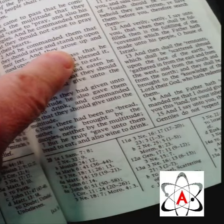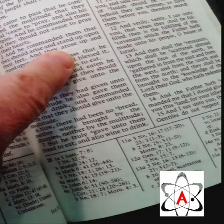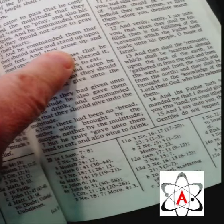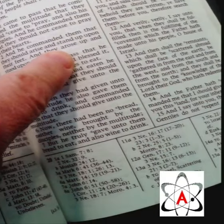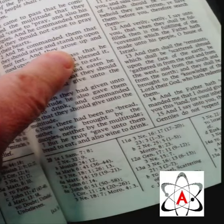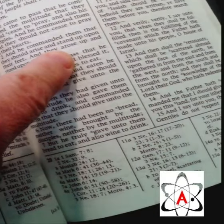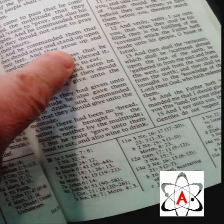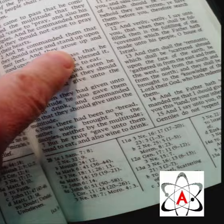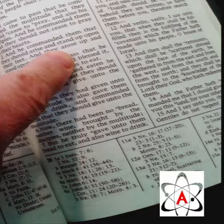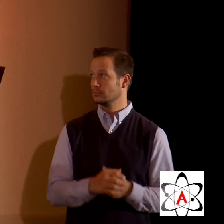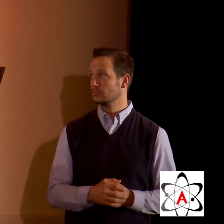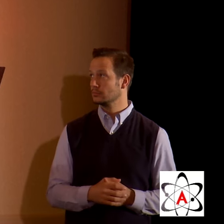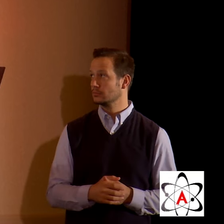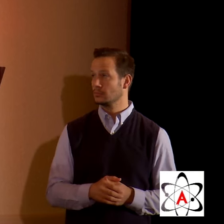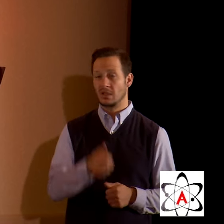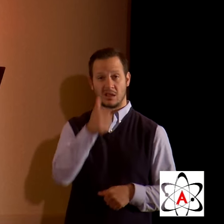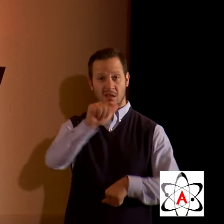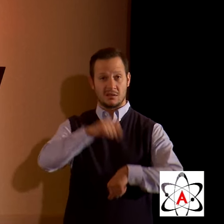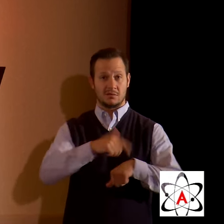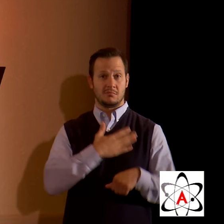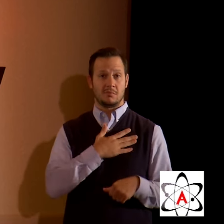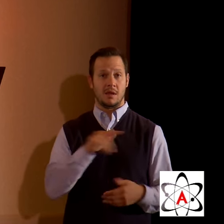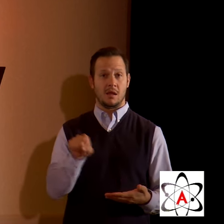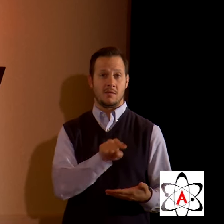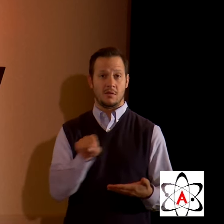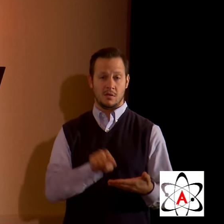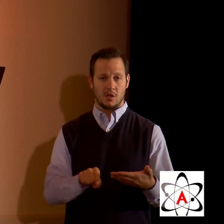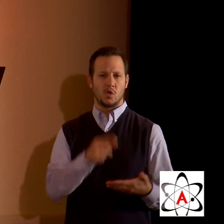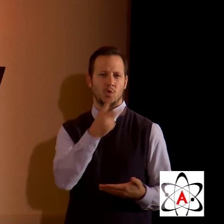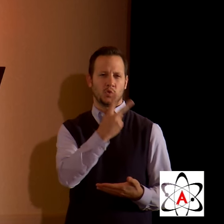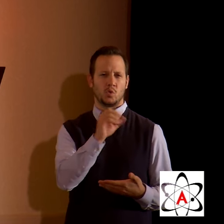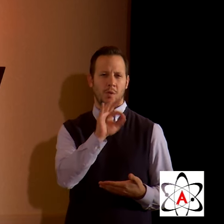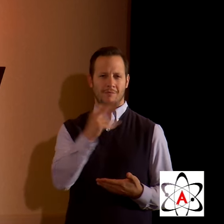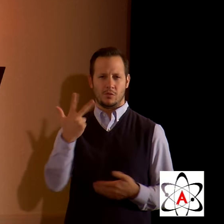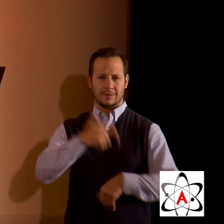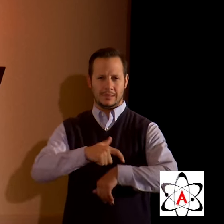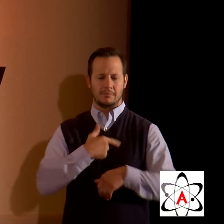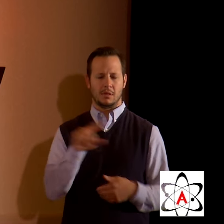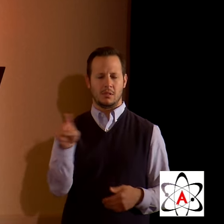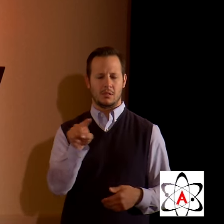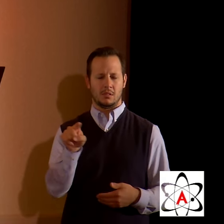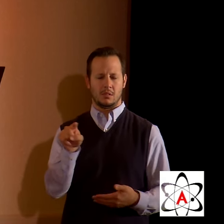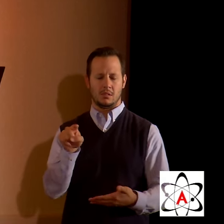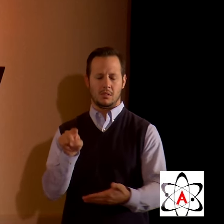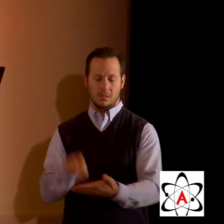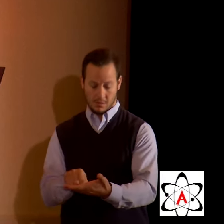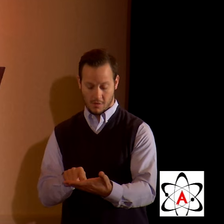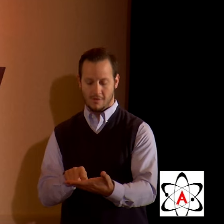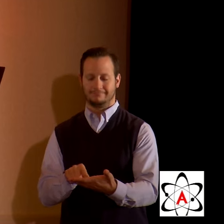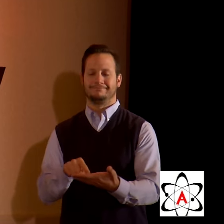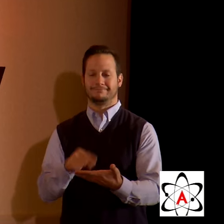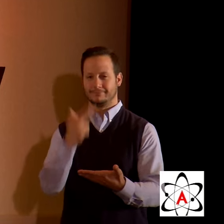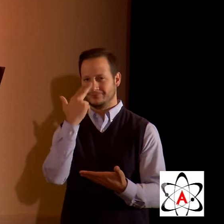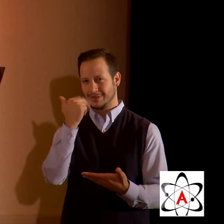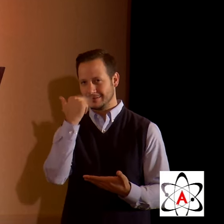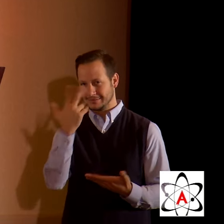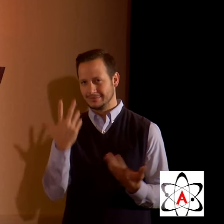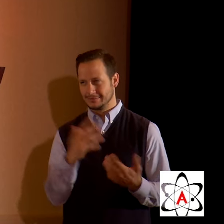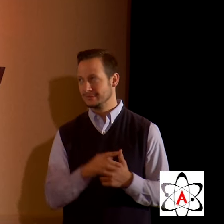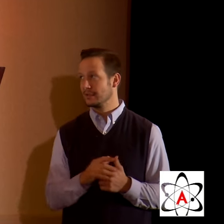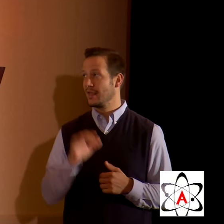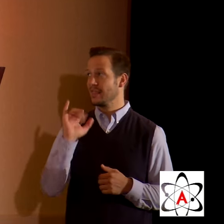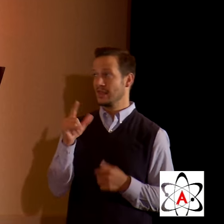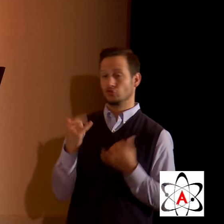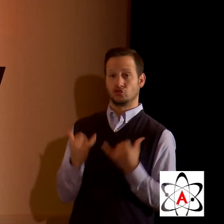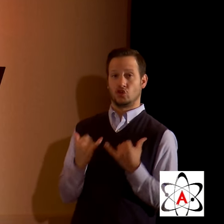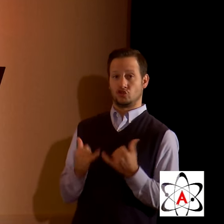Two times out of three, wherever my finger landed, I found something funny. And that's in a current edition, the